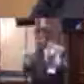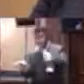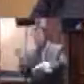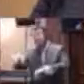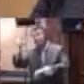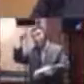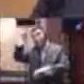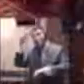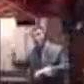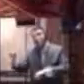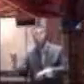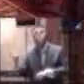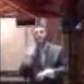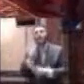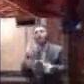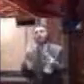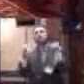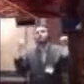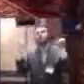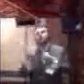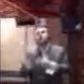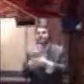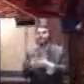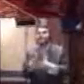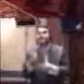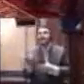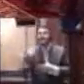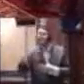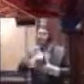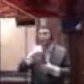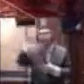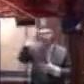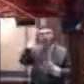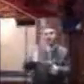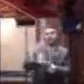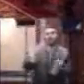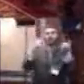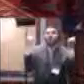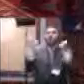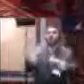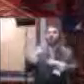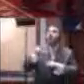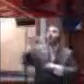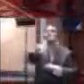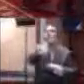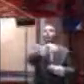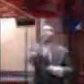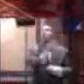to. Thank you.